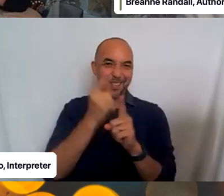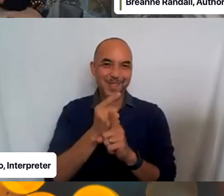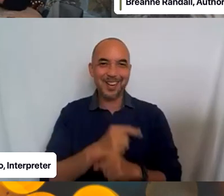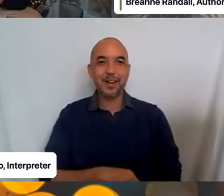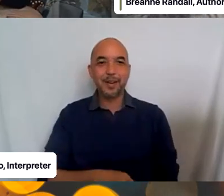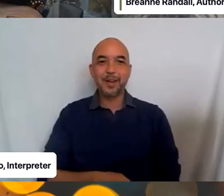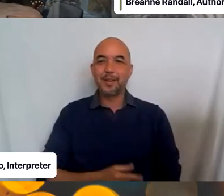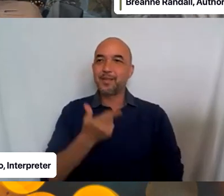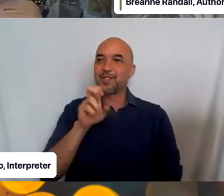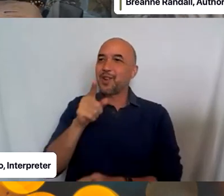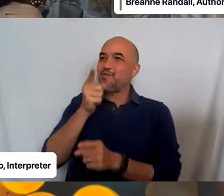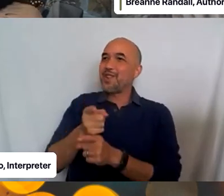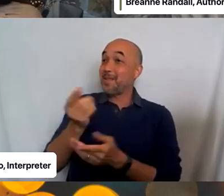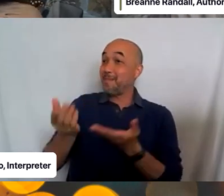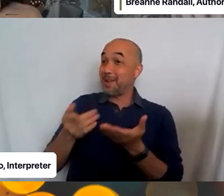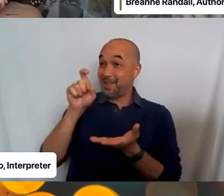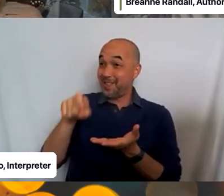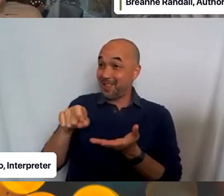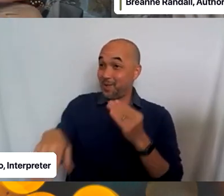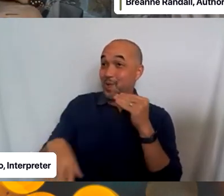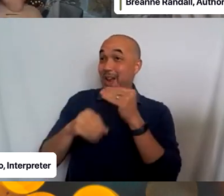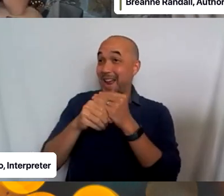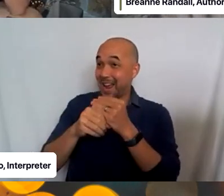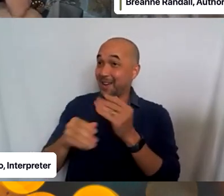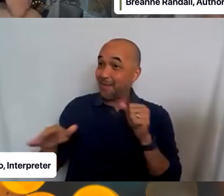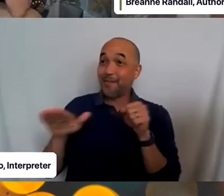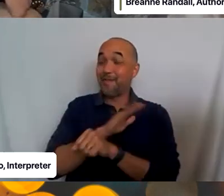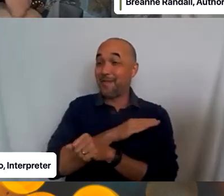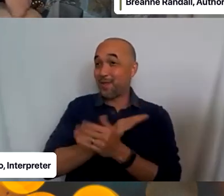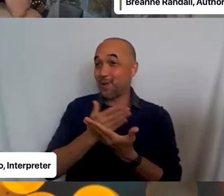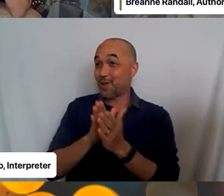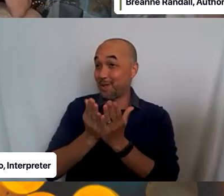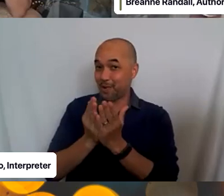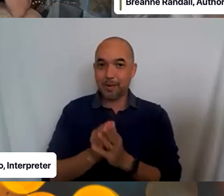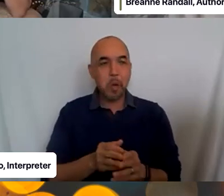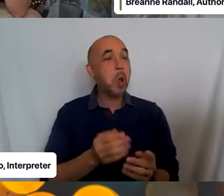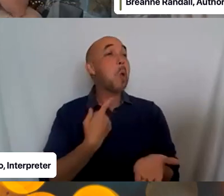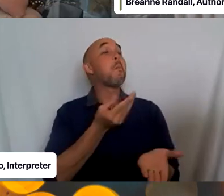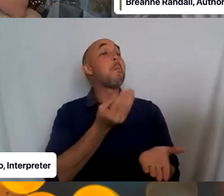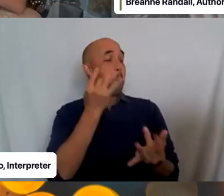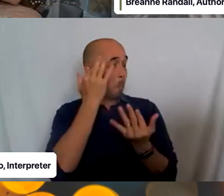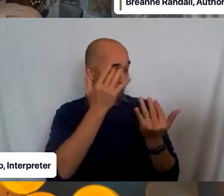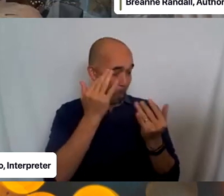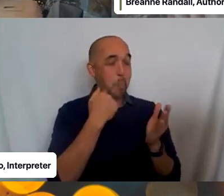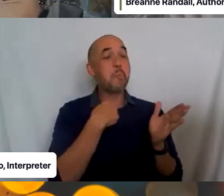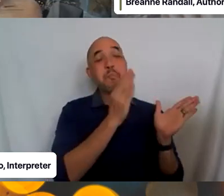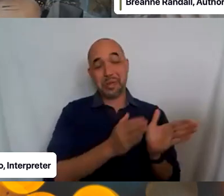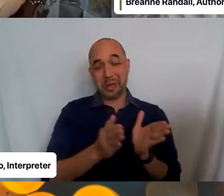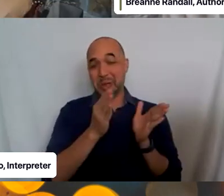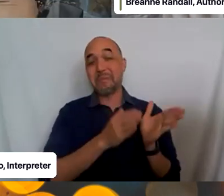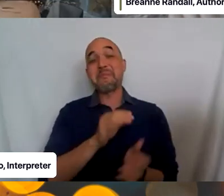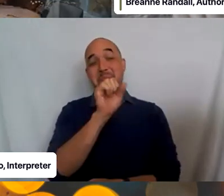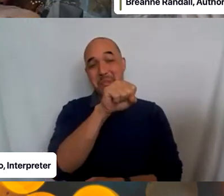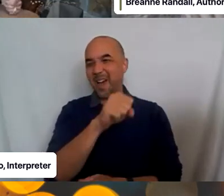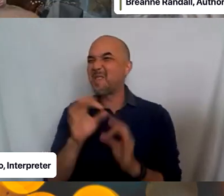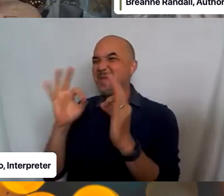companion cookbook or something. Mm-hmm. I have that plan in the works, Jen. Perfect. I